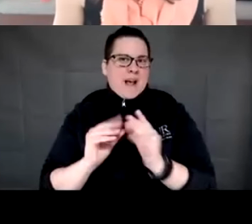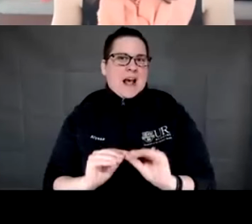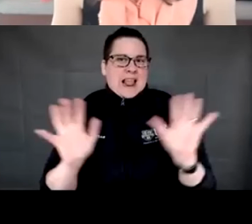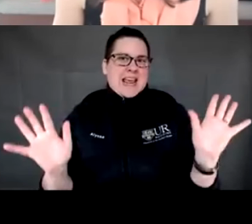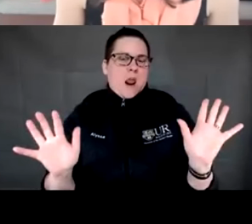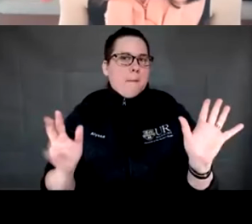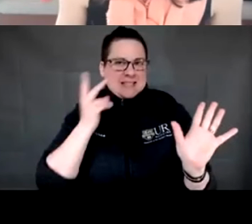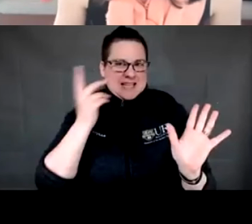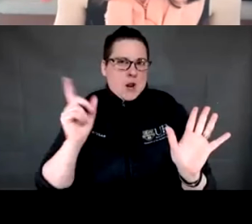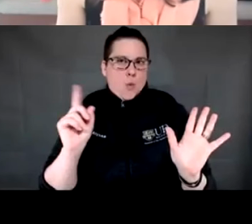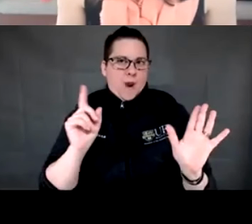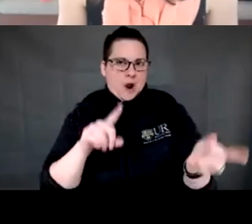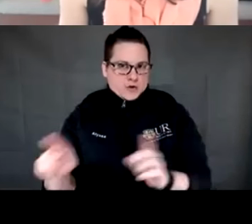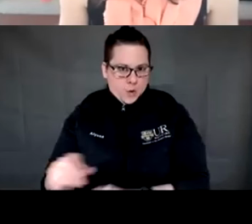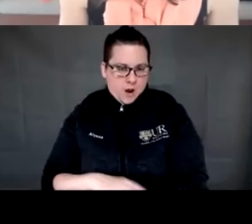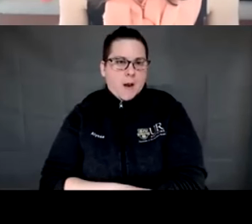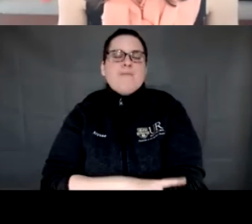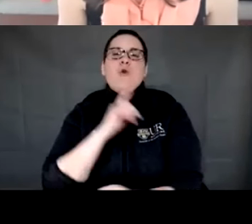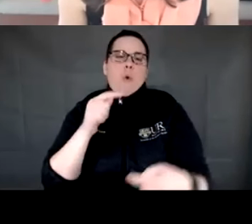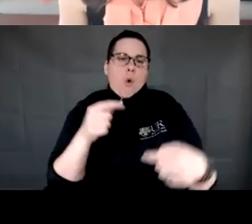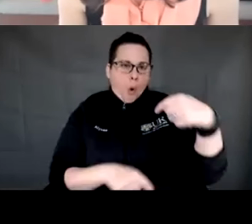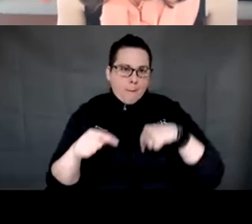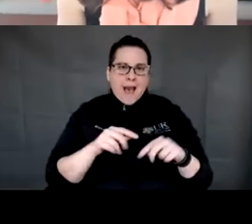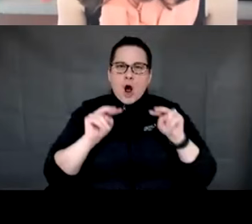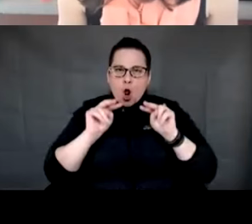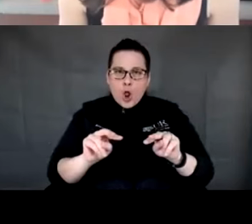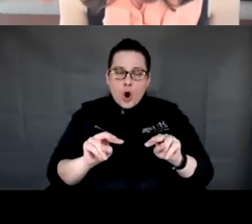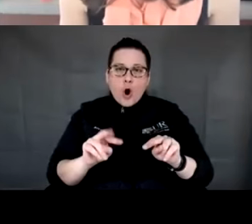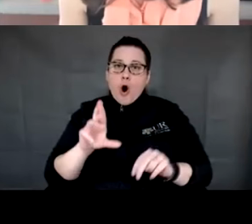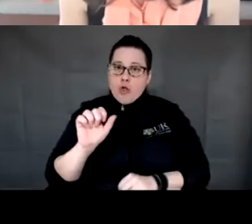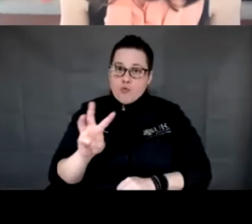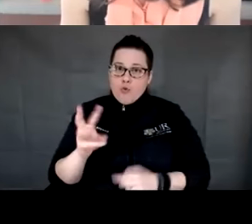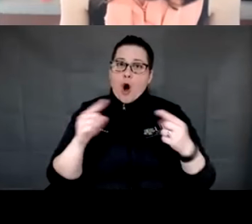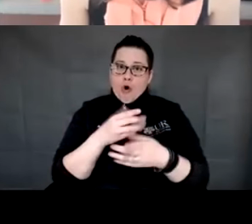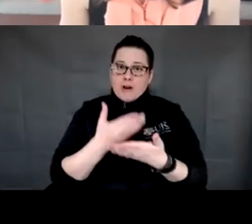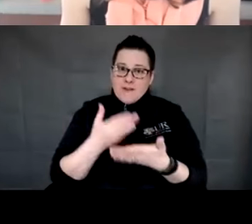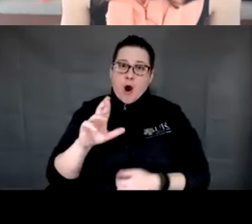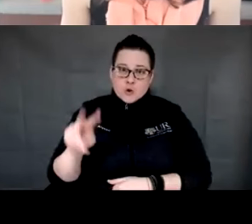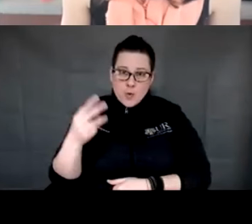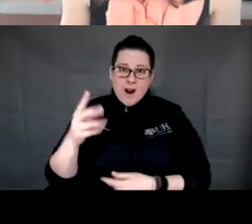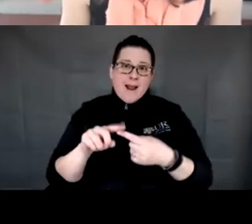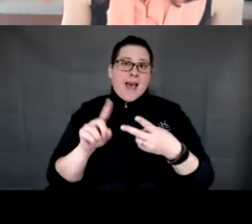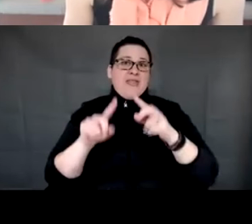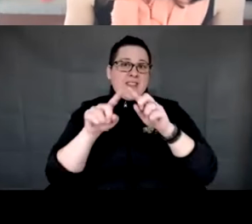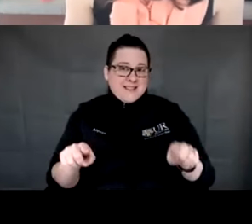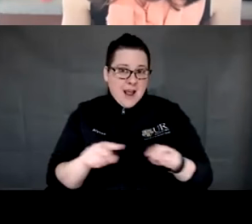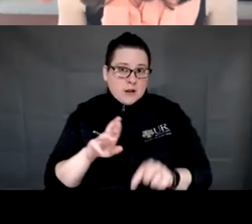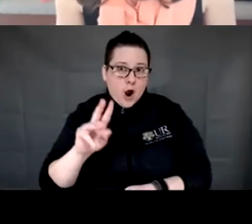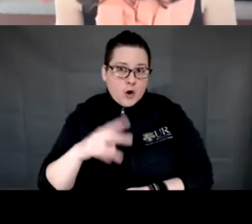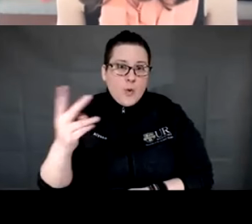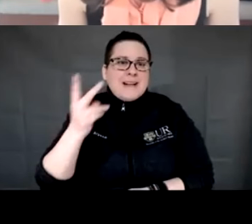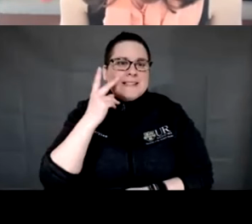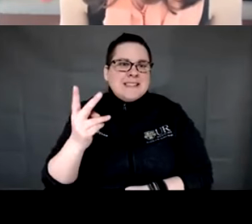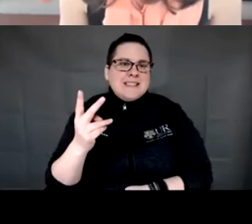signal a lot. So we could then go back and look not only at the raw cross-validated R squared, but the delta R squared, and to see whether